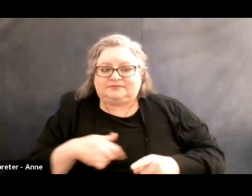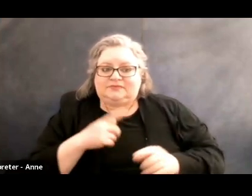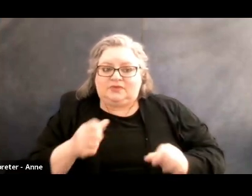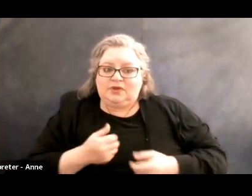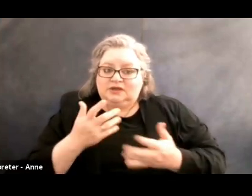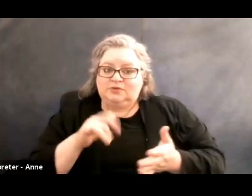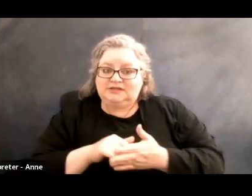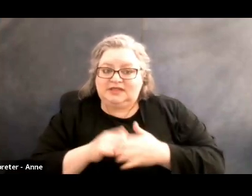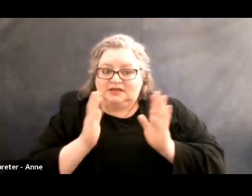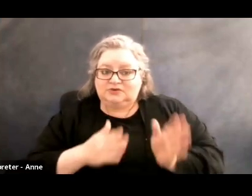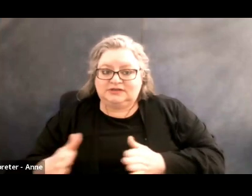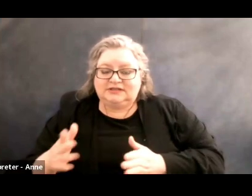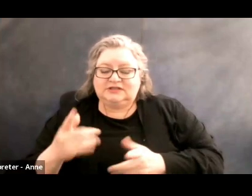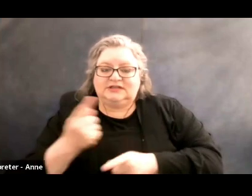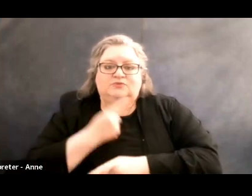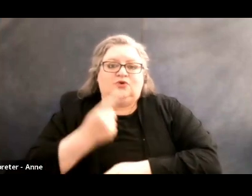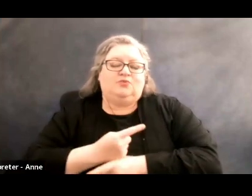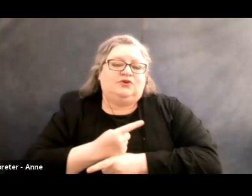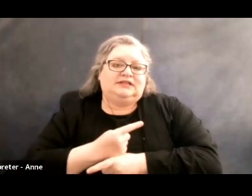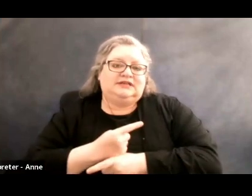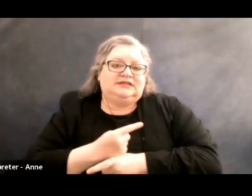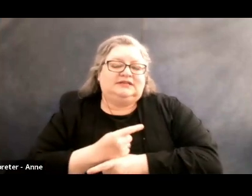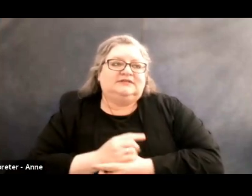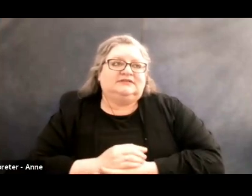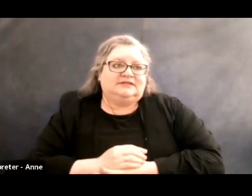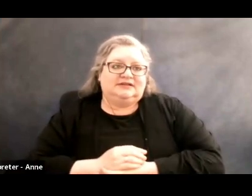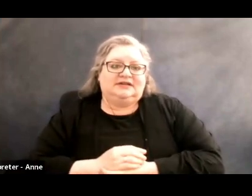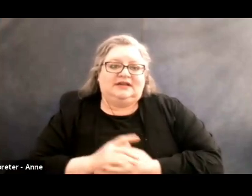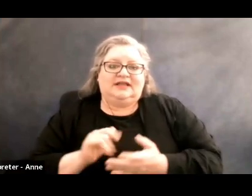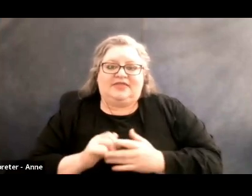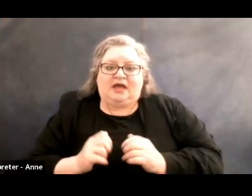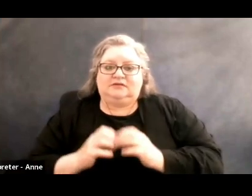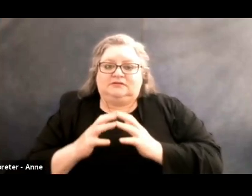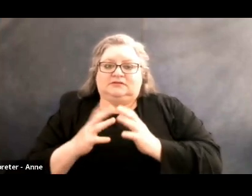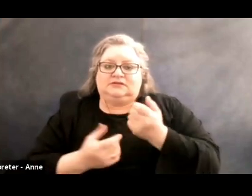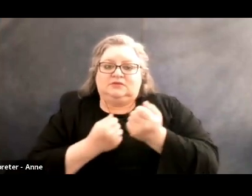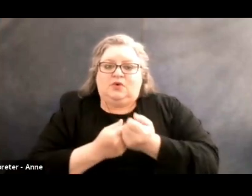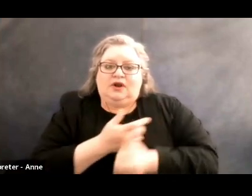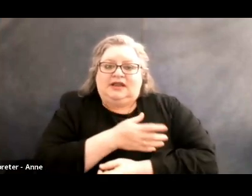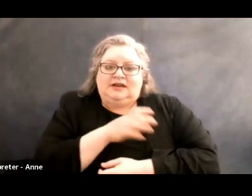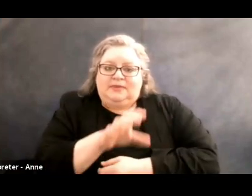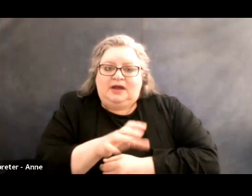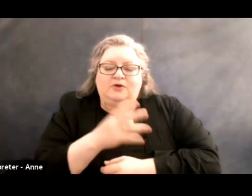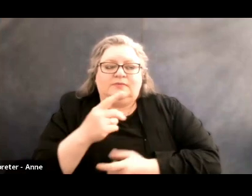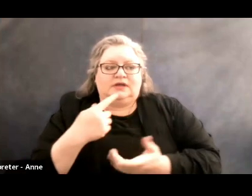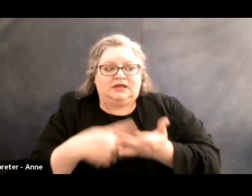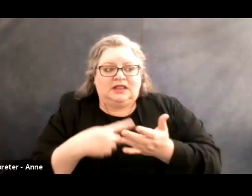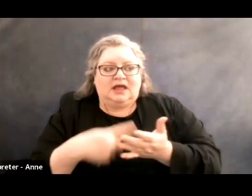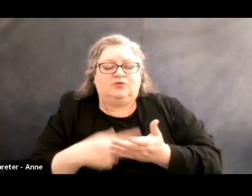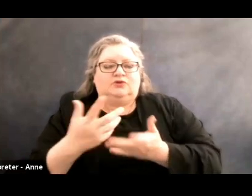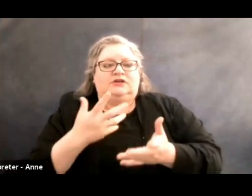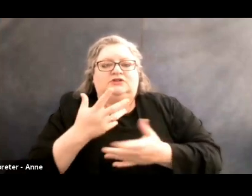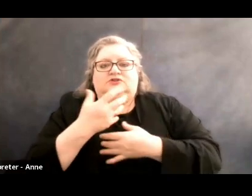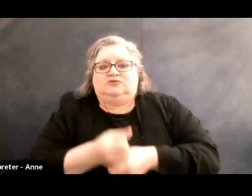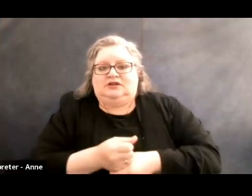that strategically and appropriately, it builds support and empowerment, collaboration, and